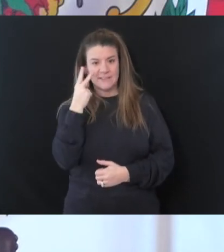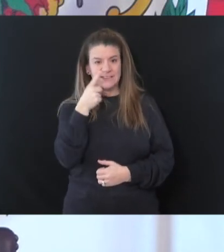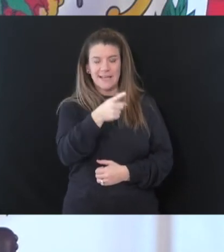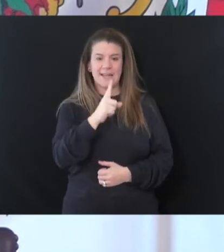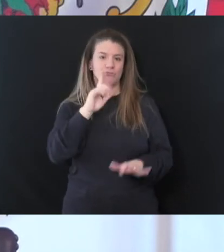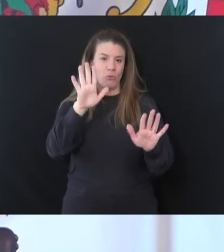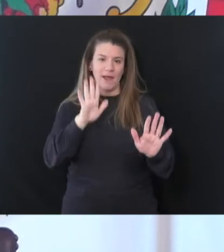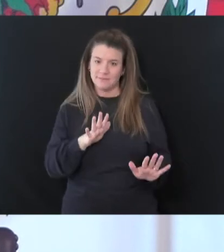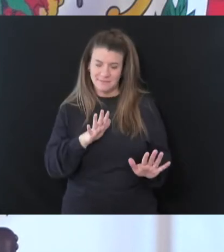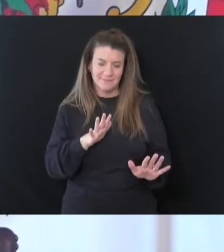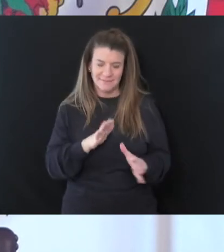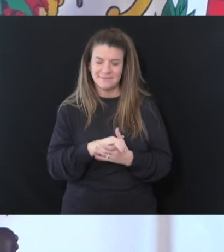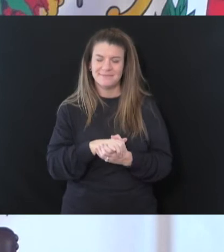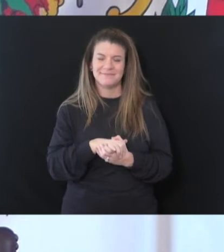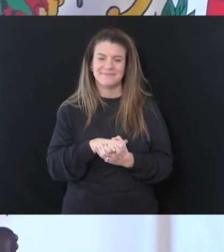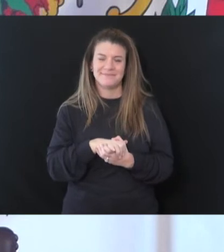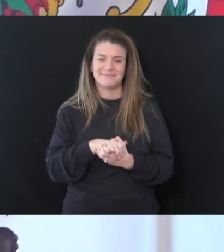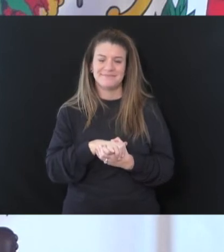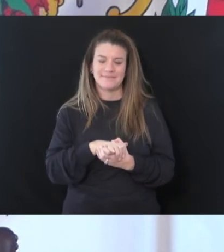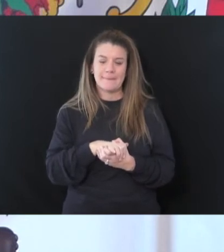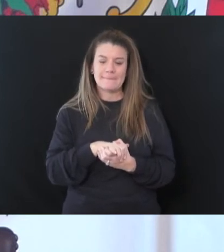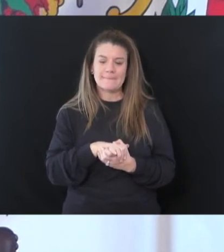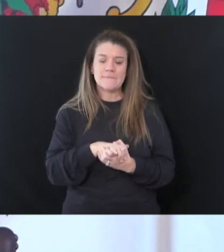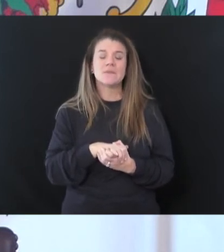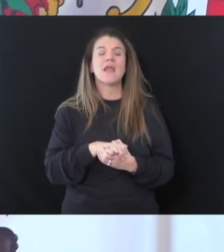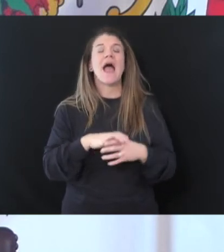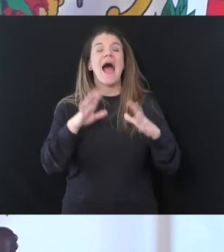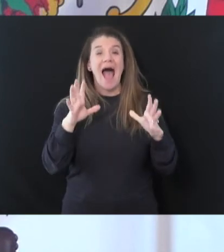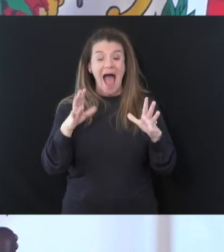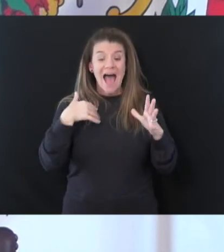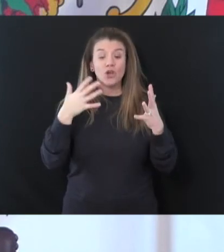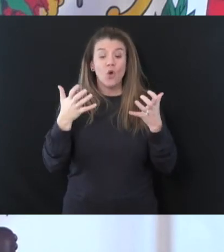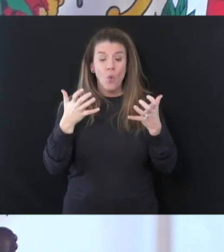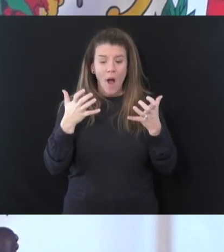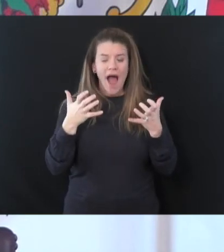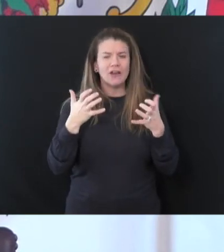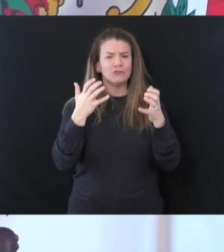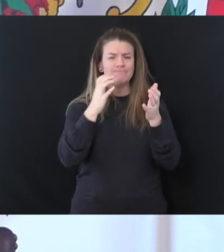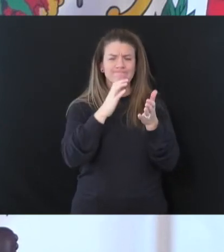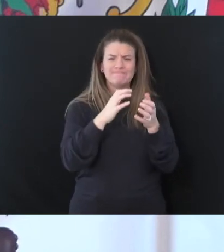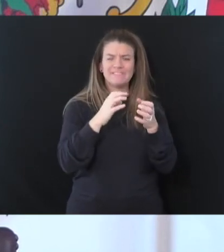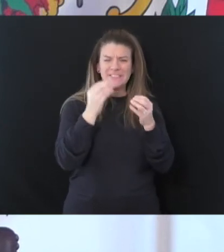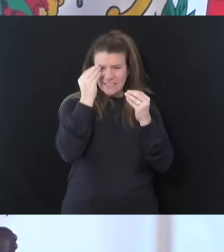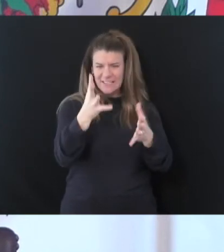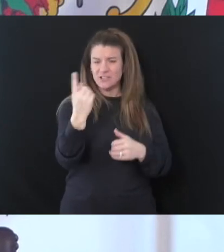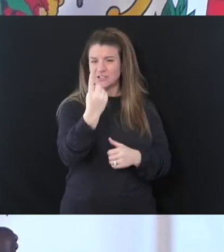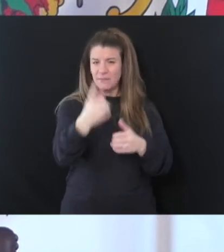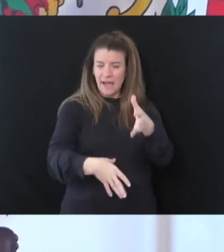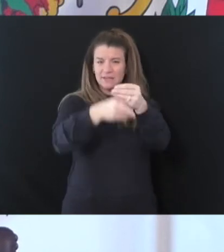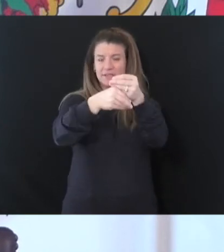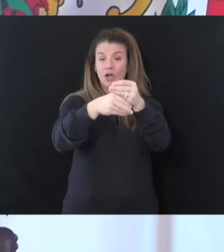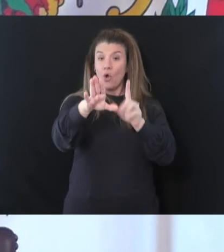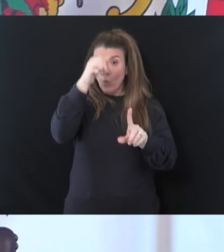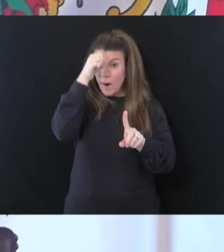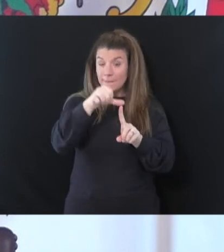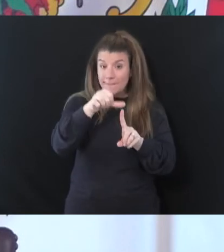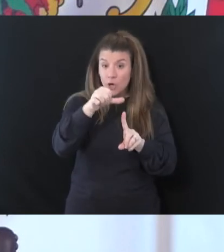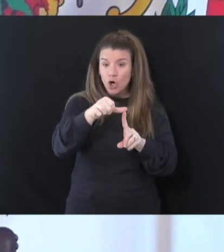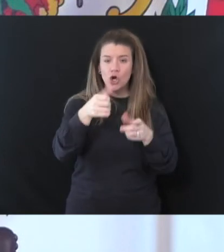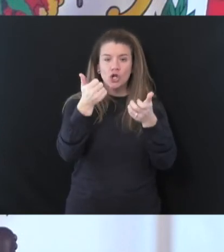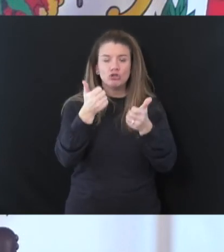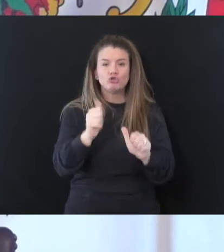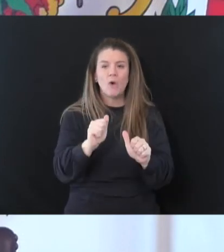great. You know, I do want to just clean up one other thing, you know, and remember, you know, to try to